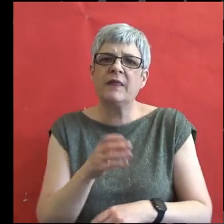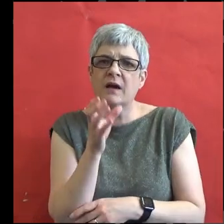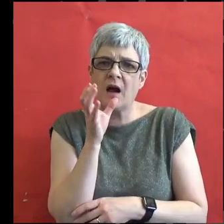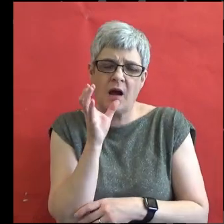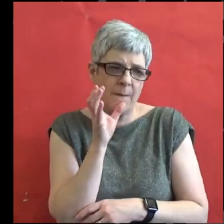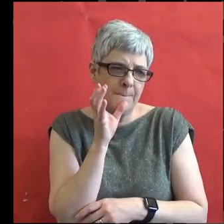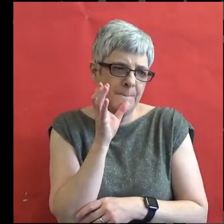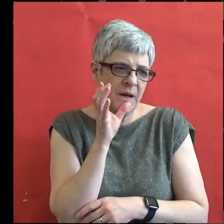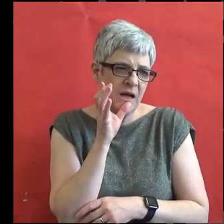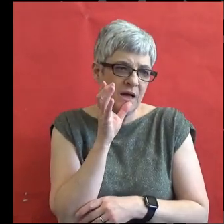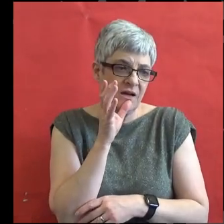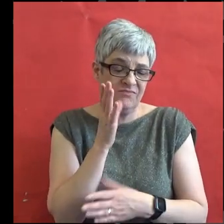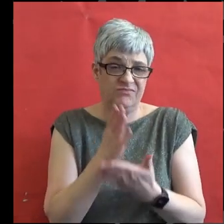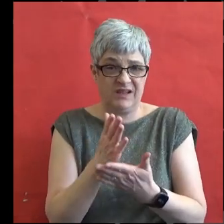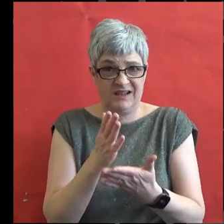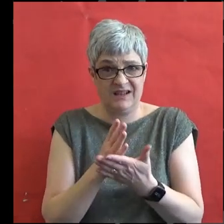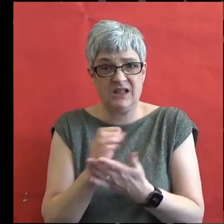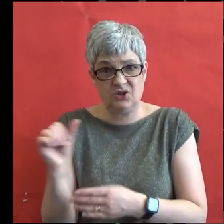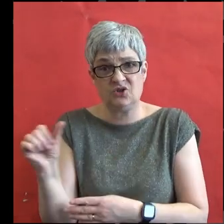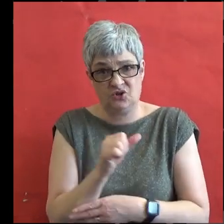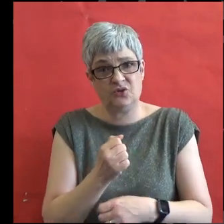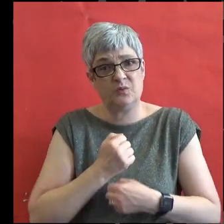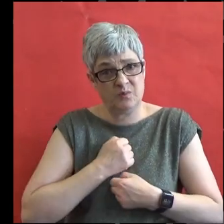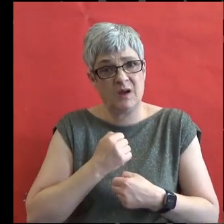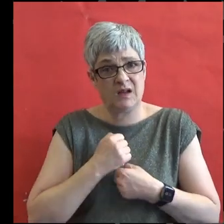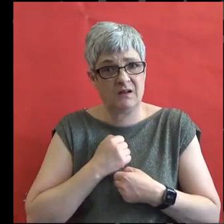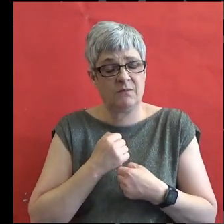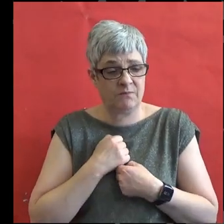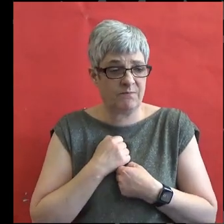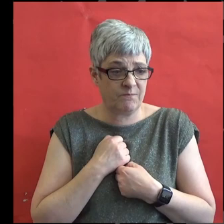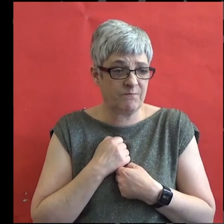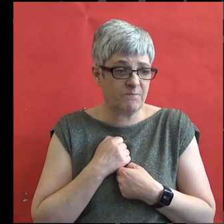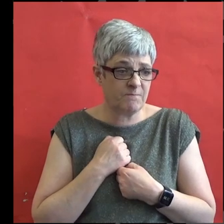cup that was reserved for me.